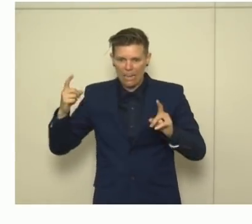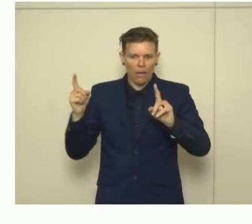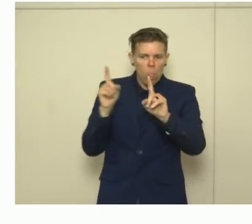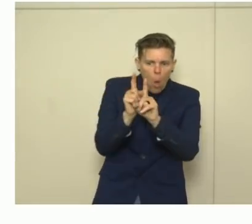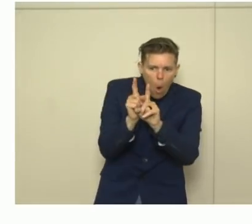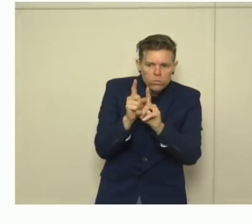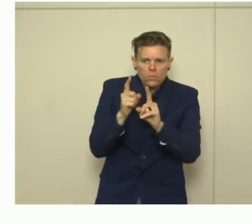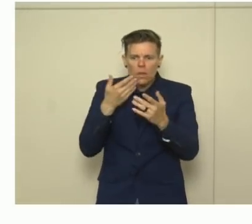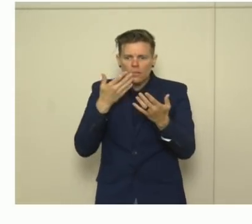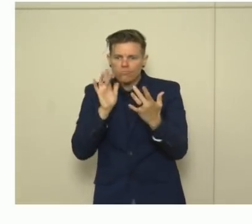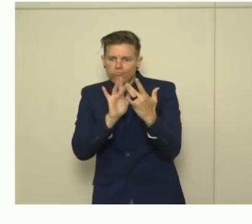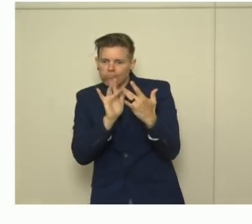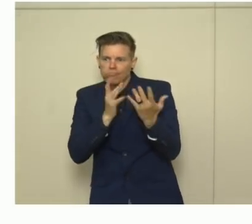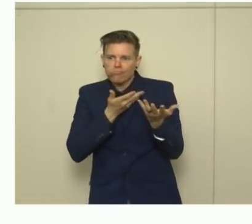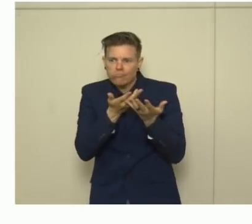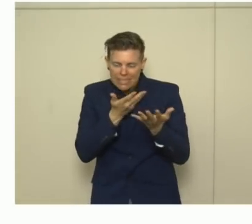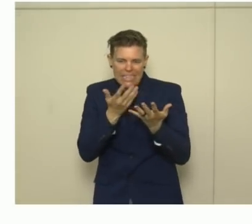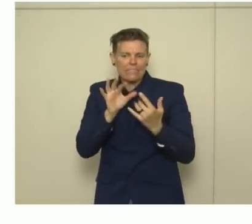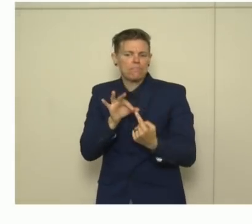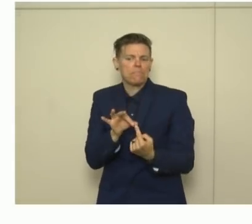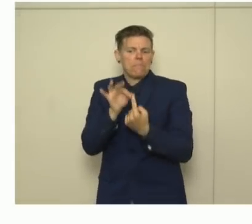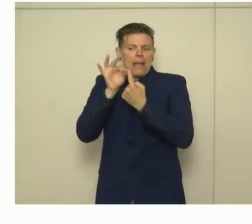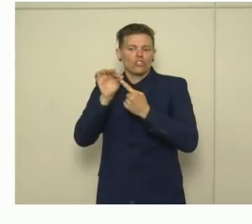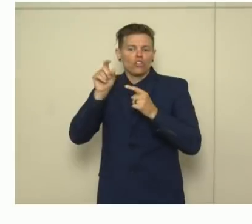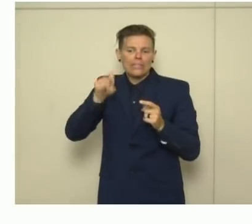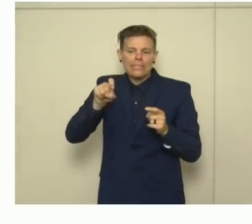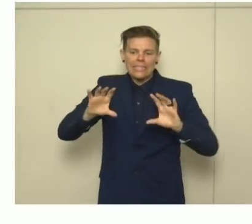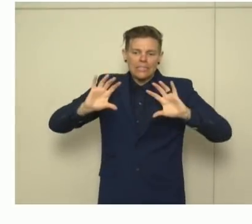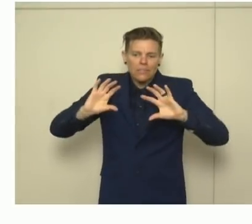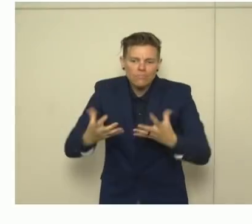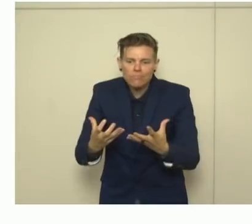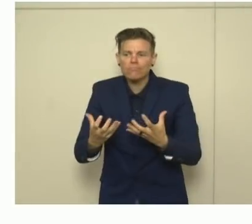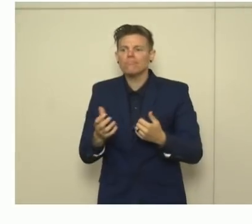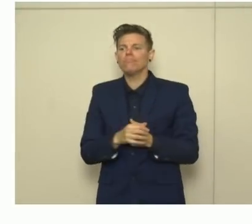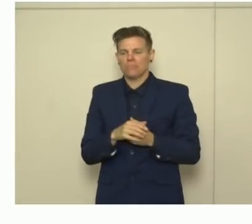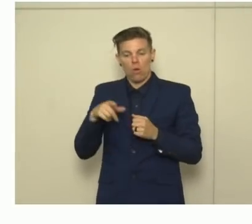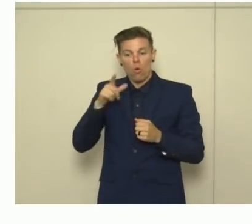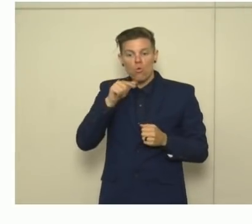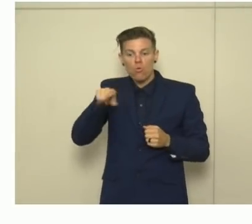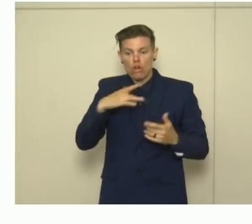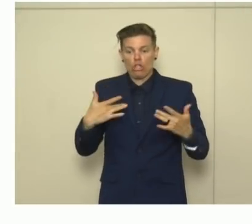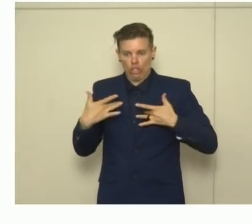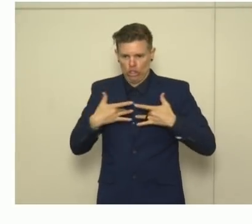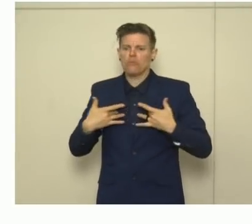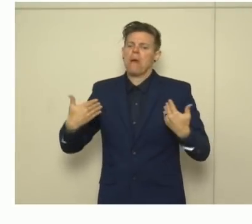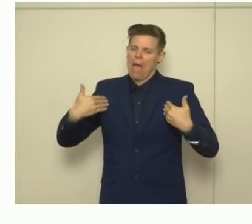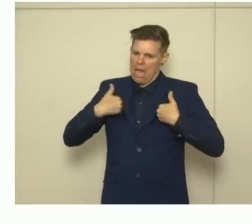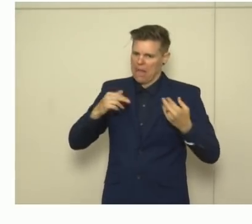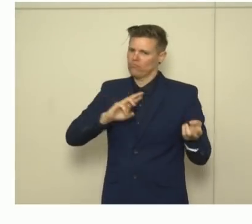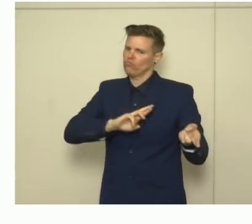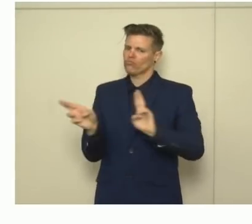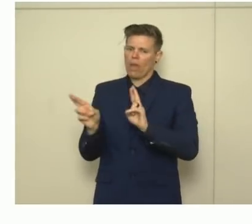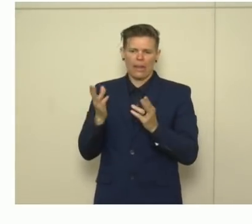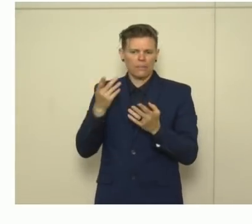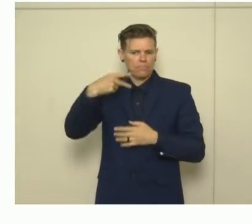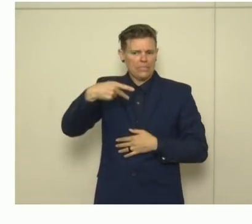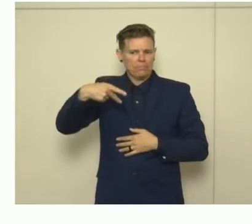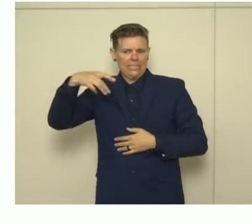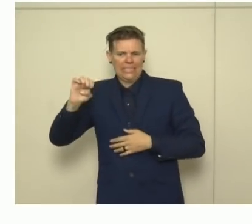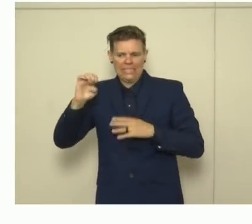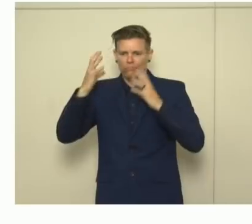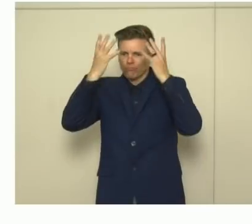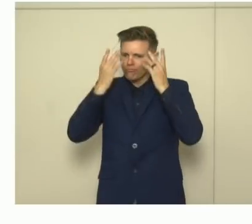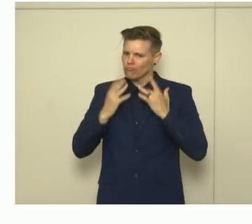have special needs that have to be attended to make sure that they have even more enhanced PPE to be able